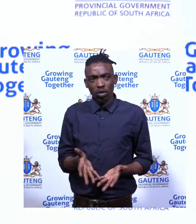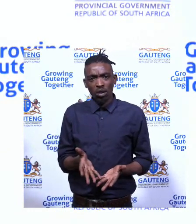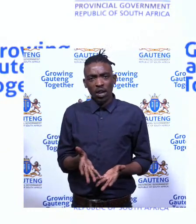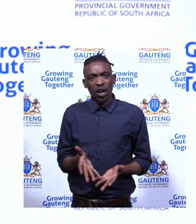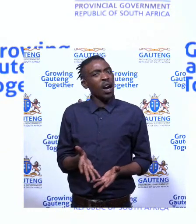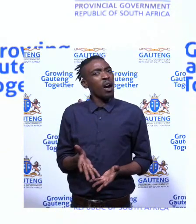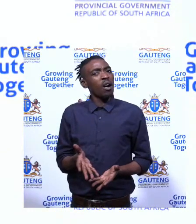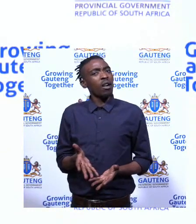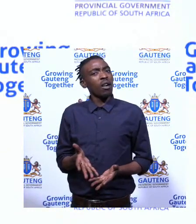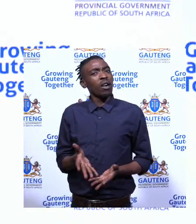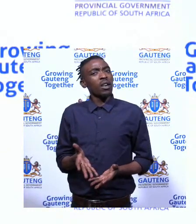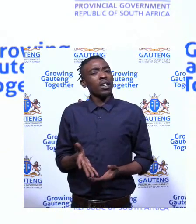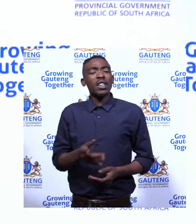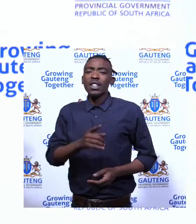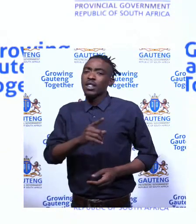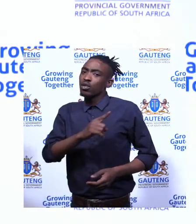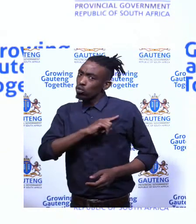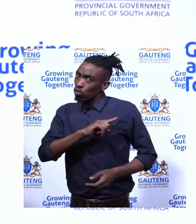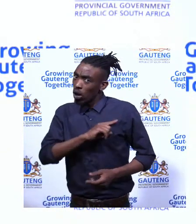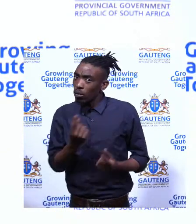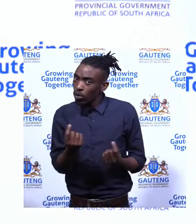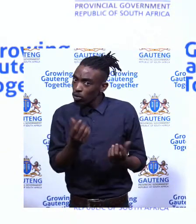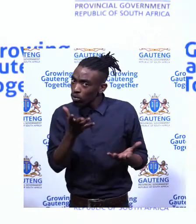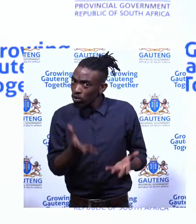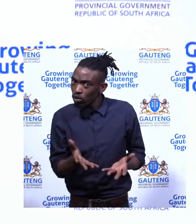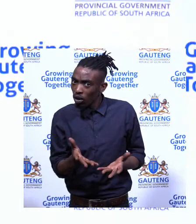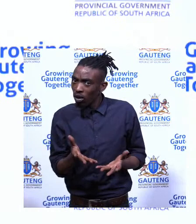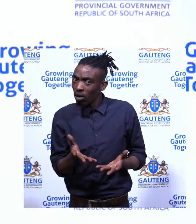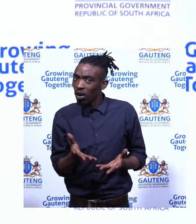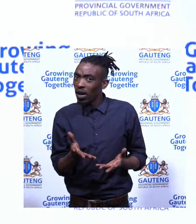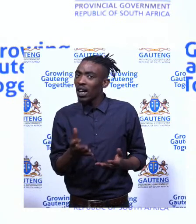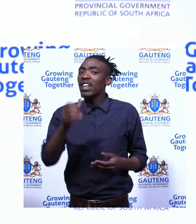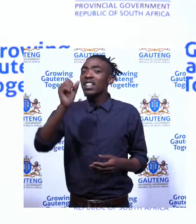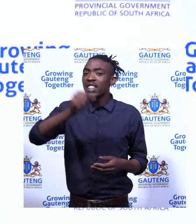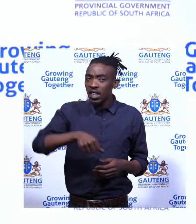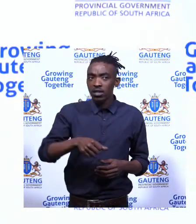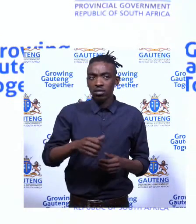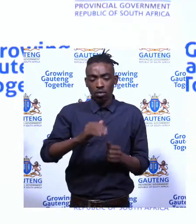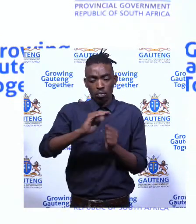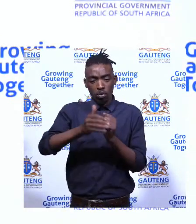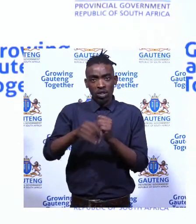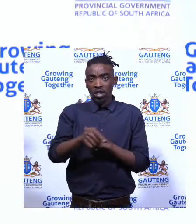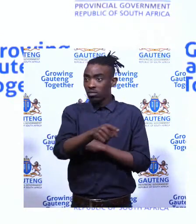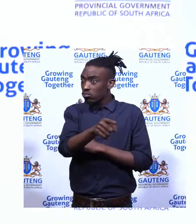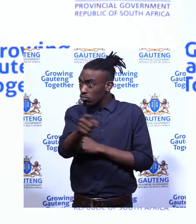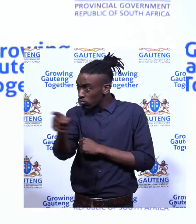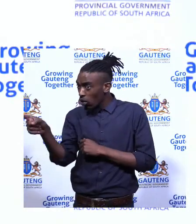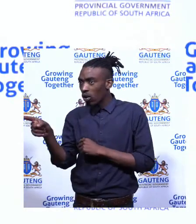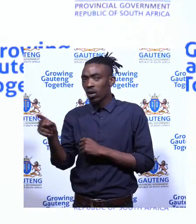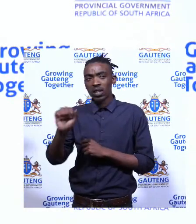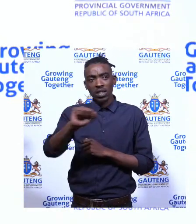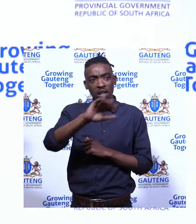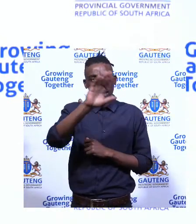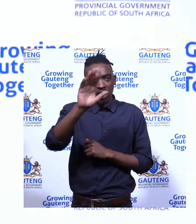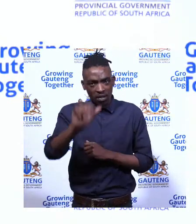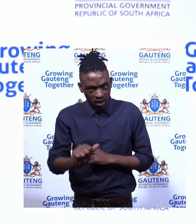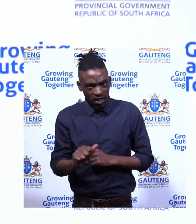do that? And that is to protect yourself and to protect the others.